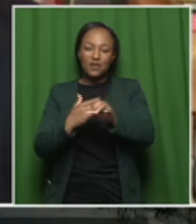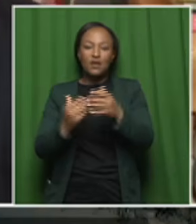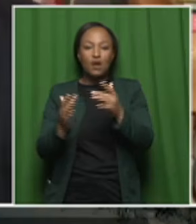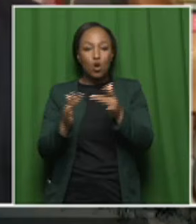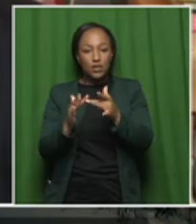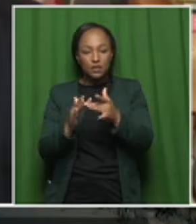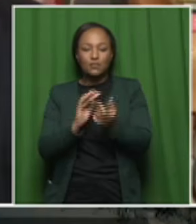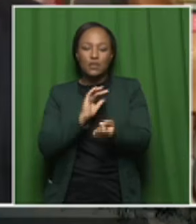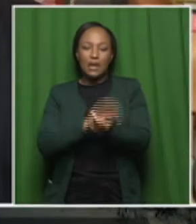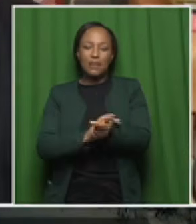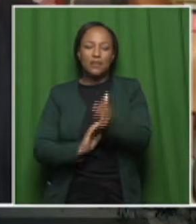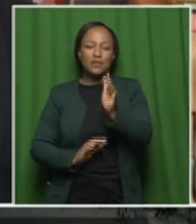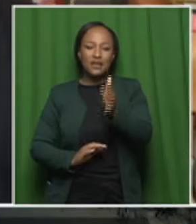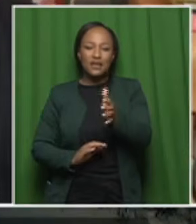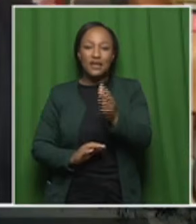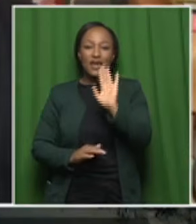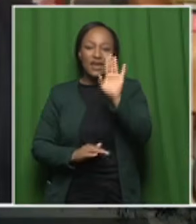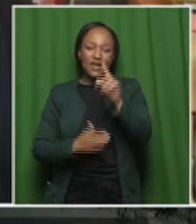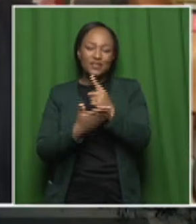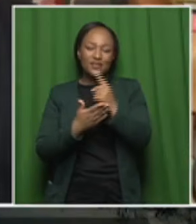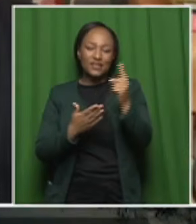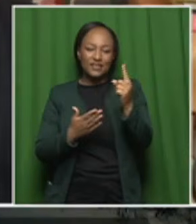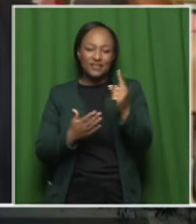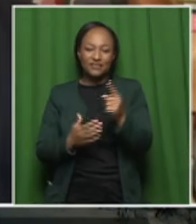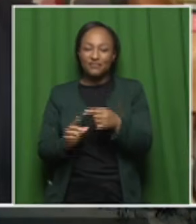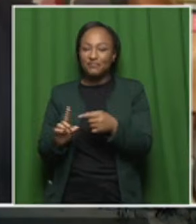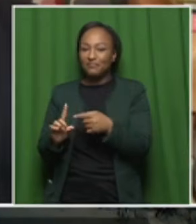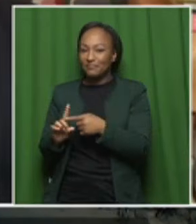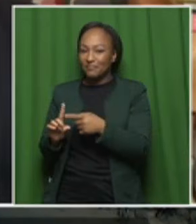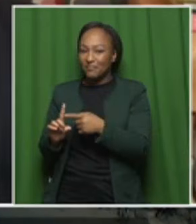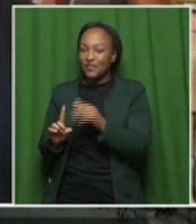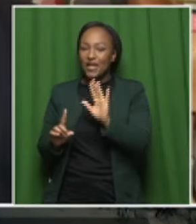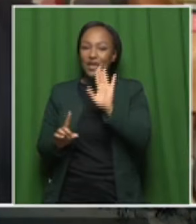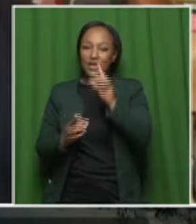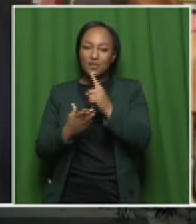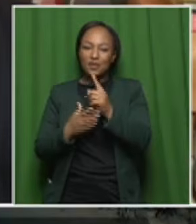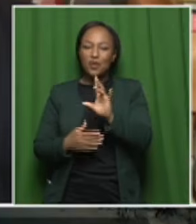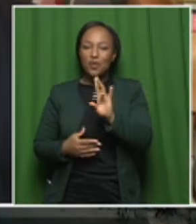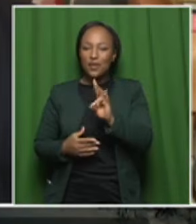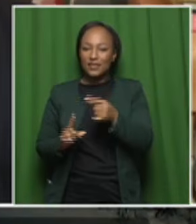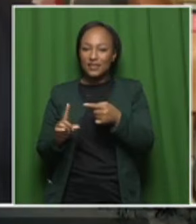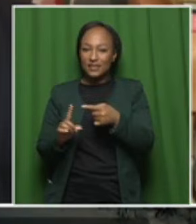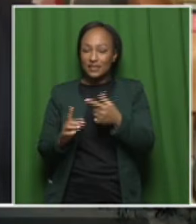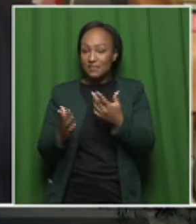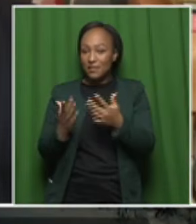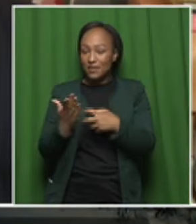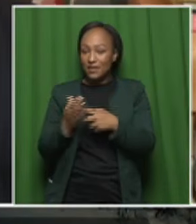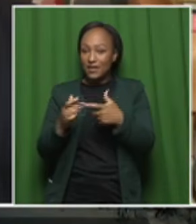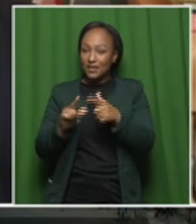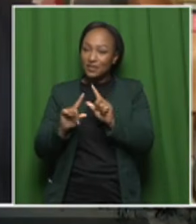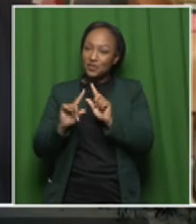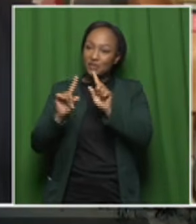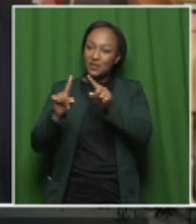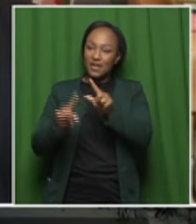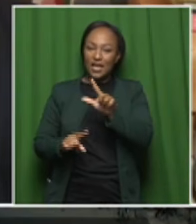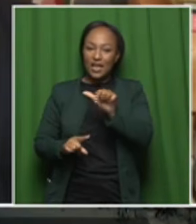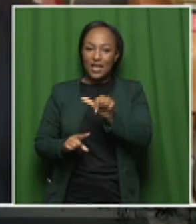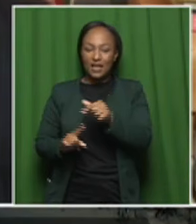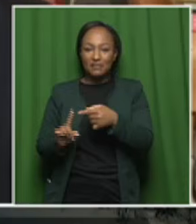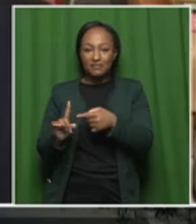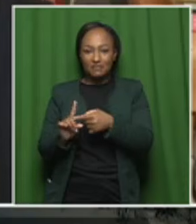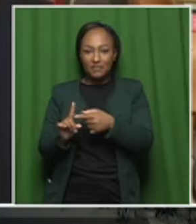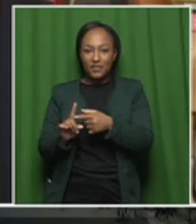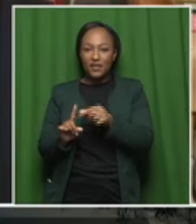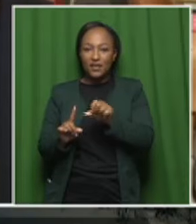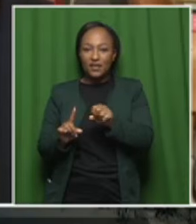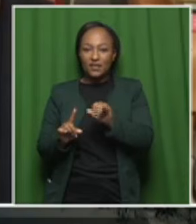happen. Okay, thank you. Next week. All right, Simphiwe, next week, Wednesday, that's happening. Perhaps we can get a ticket to Los Angeles. Simphiwe Ndzube there chatting